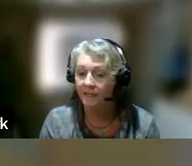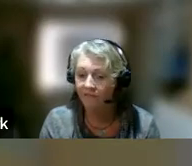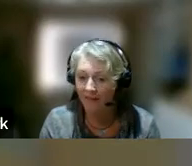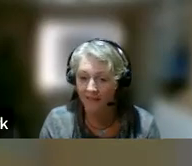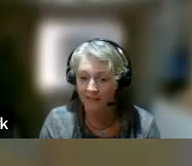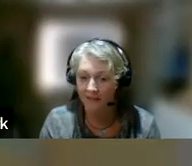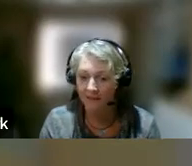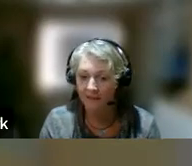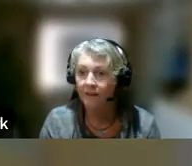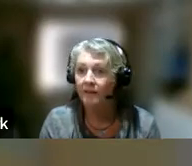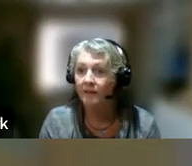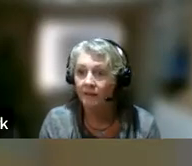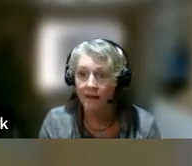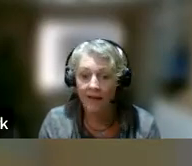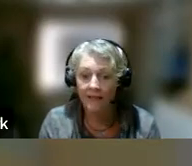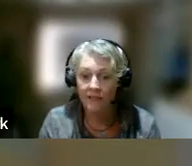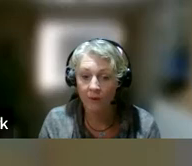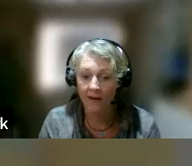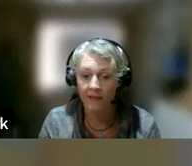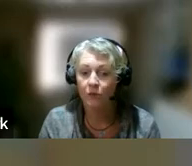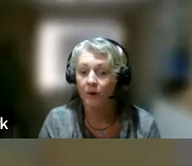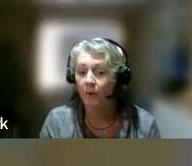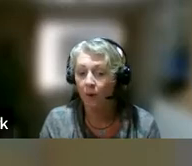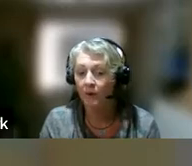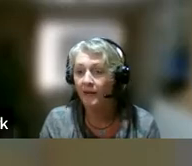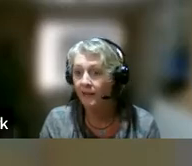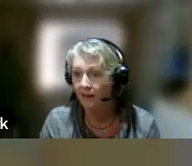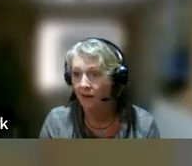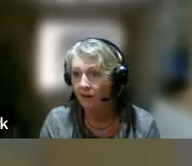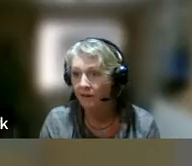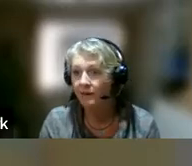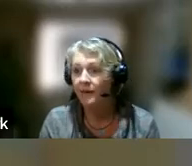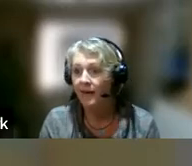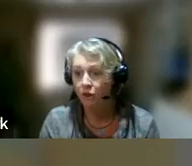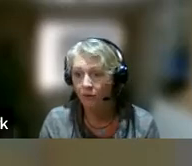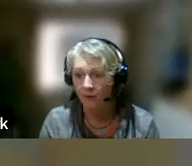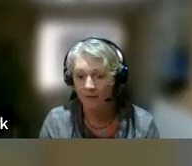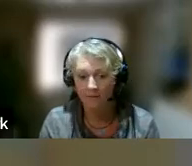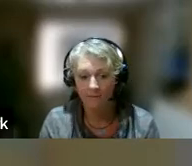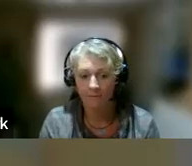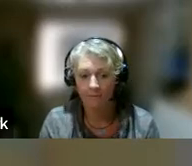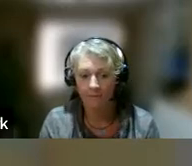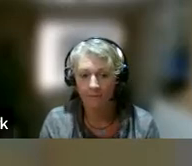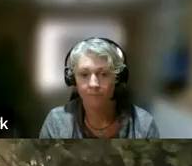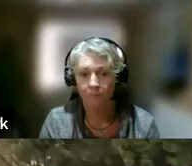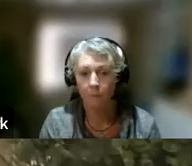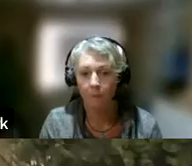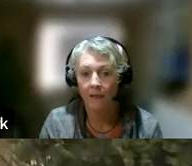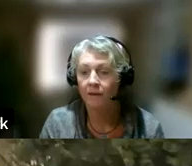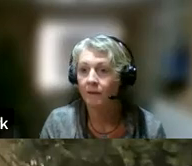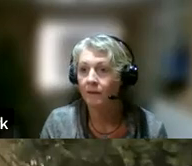was defended, not his right to appropriate care and treatment.